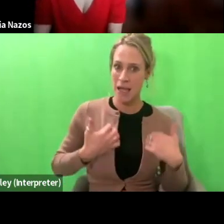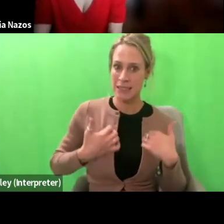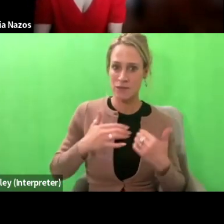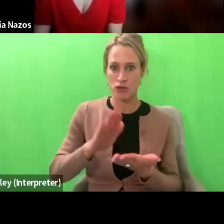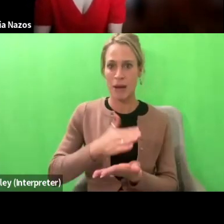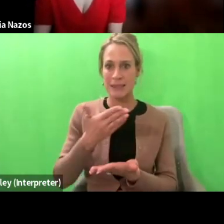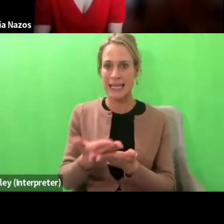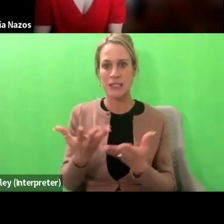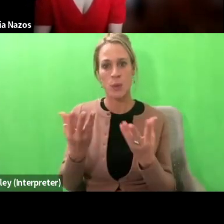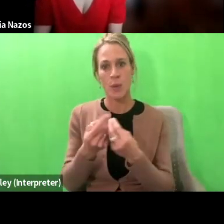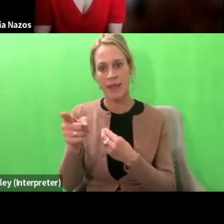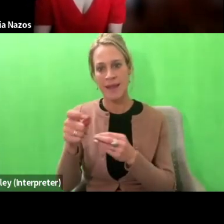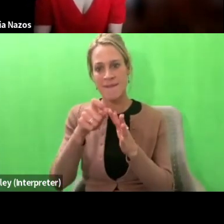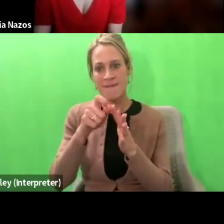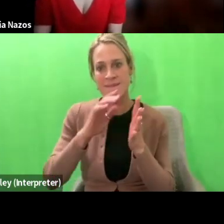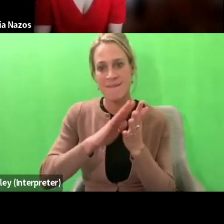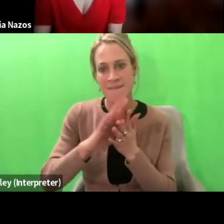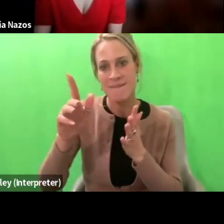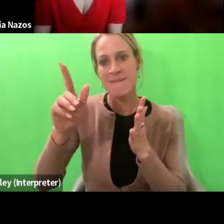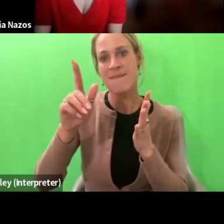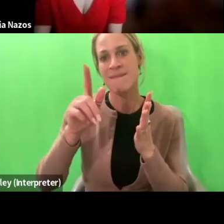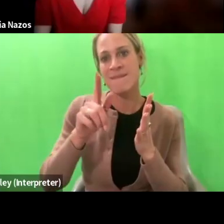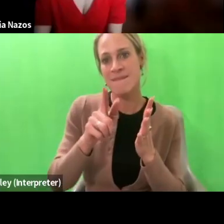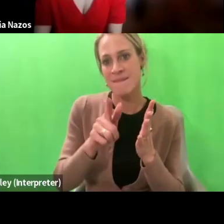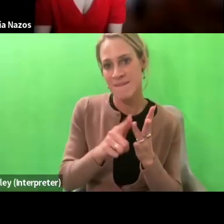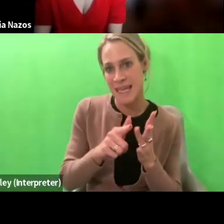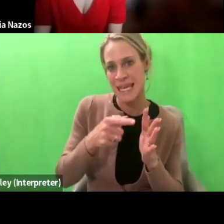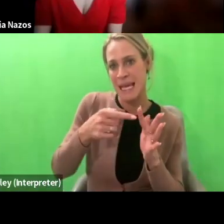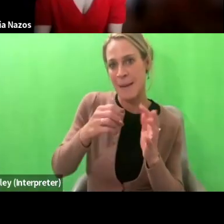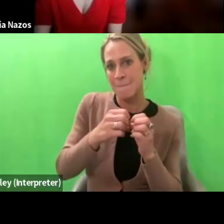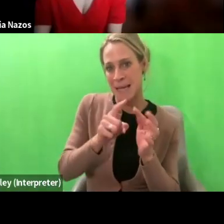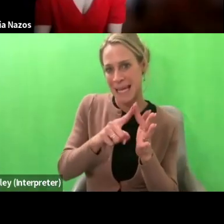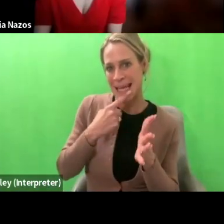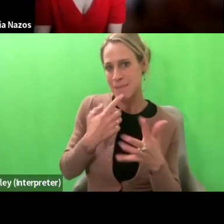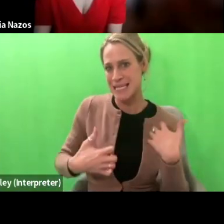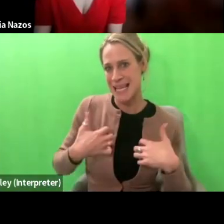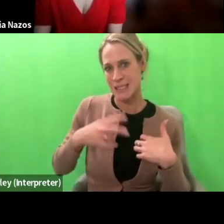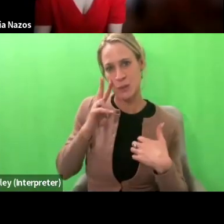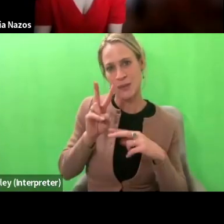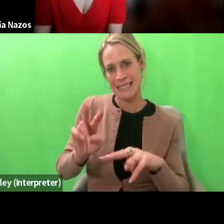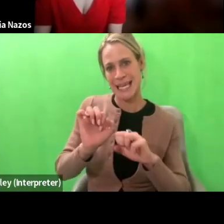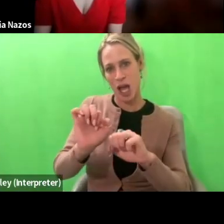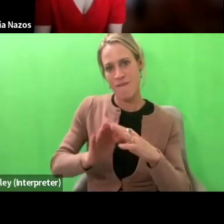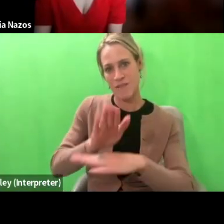been one that I've been looking forward to having it on the desk for a very long time. I think Phoebe's still